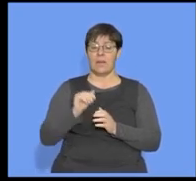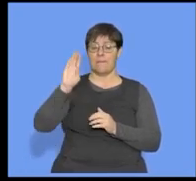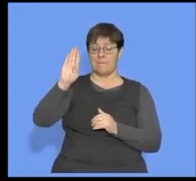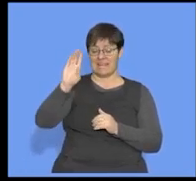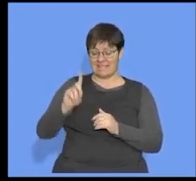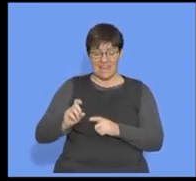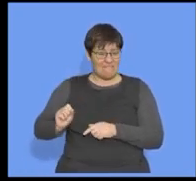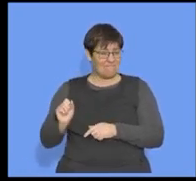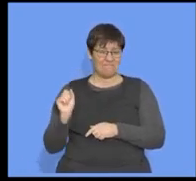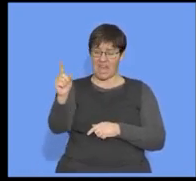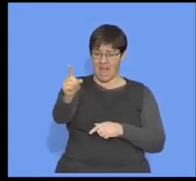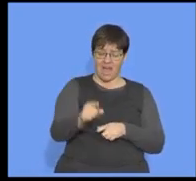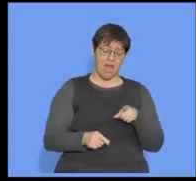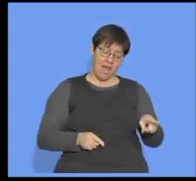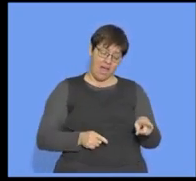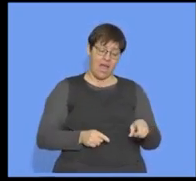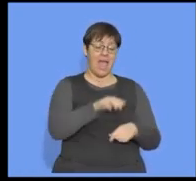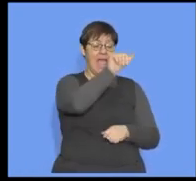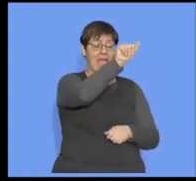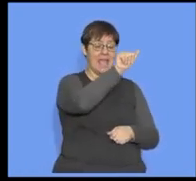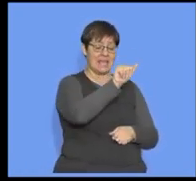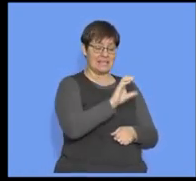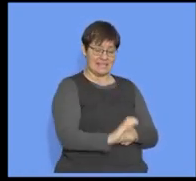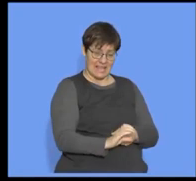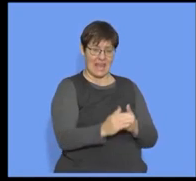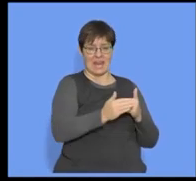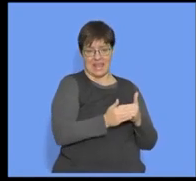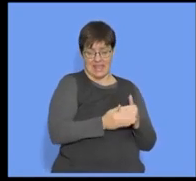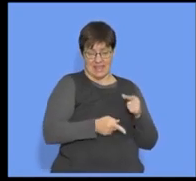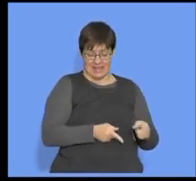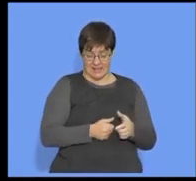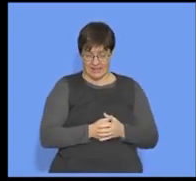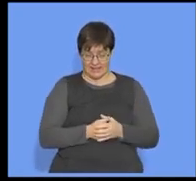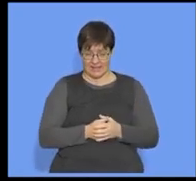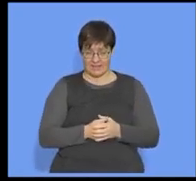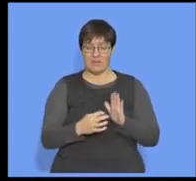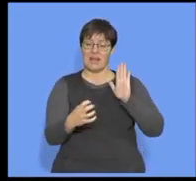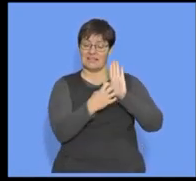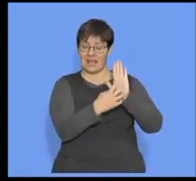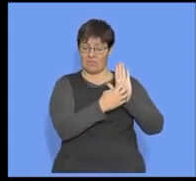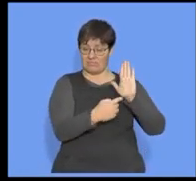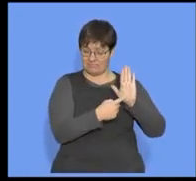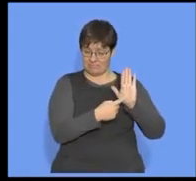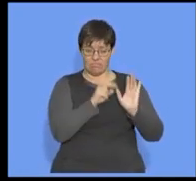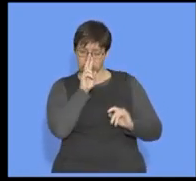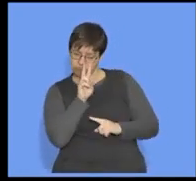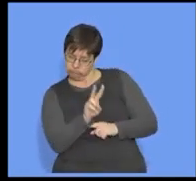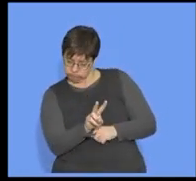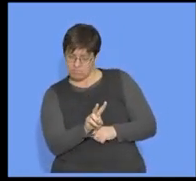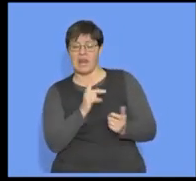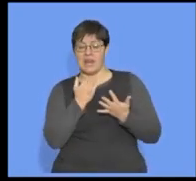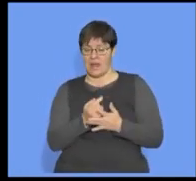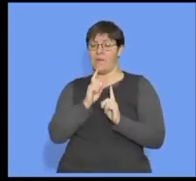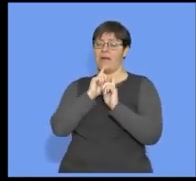object B and object D are far. Object A and object C are near. So this is the diagram.